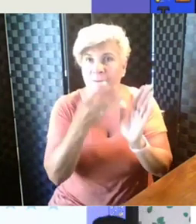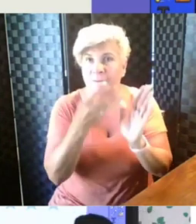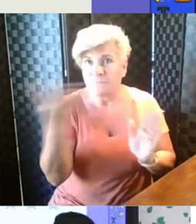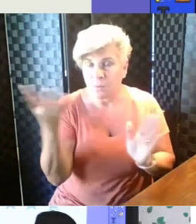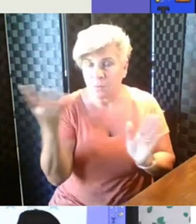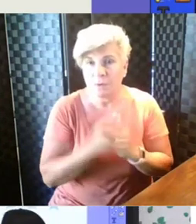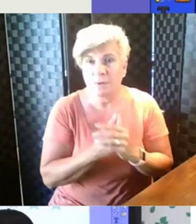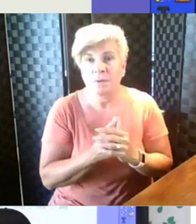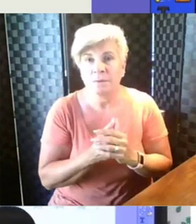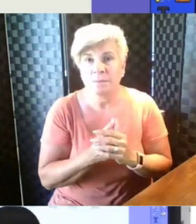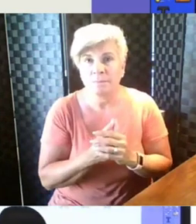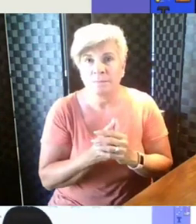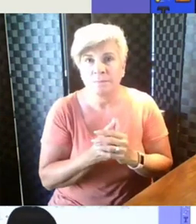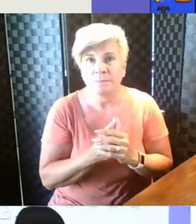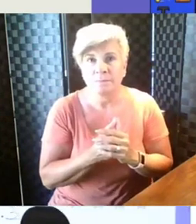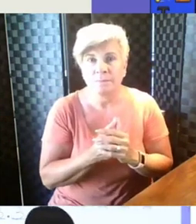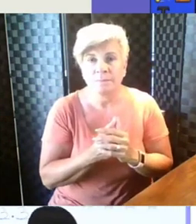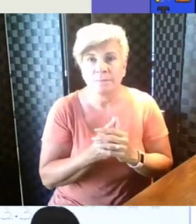4 plus 4 plus 4.